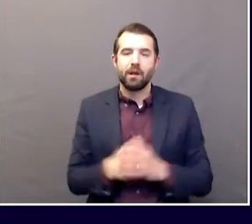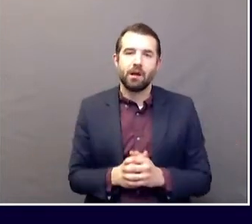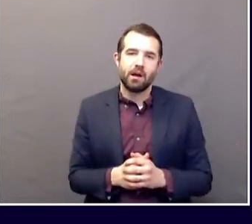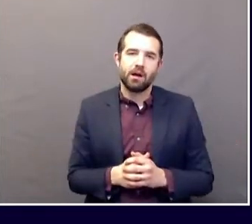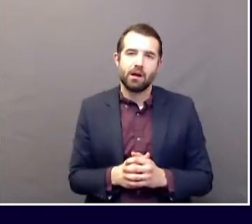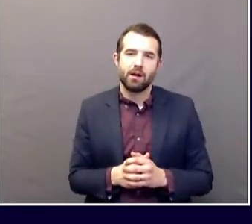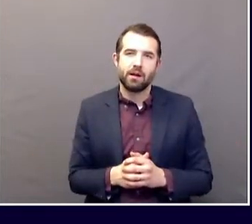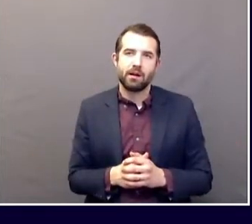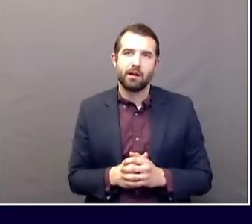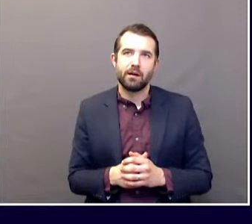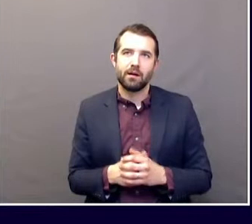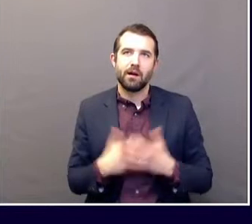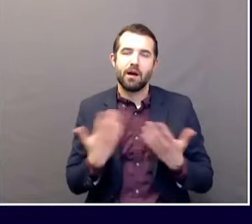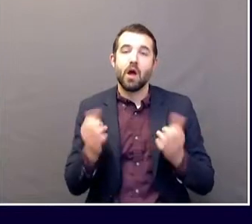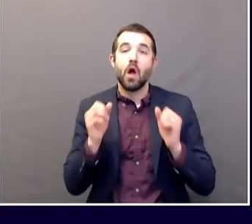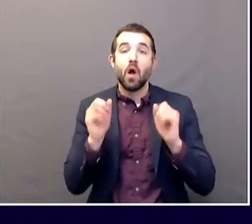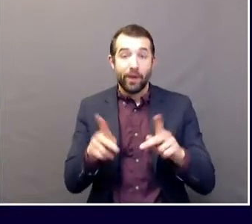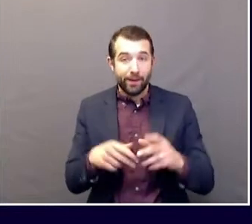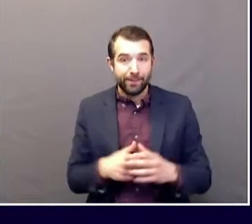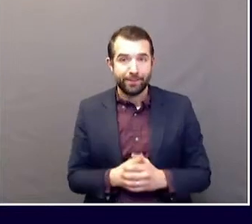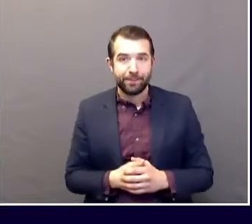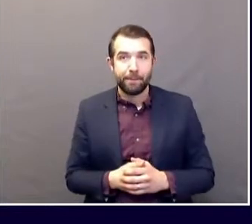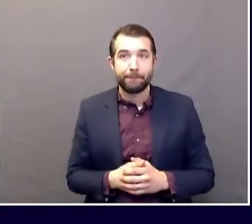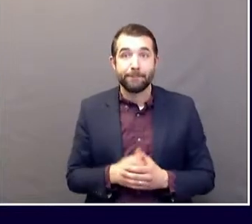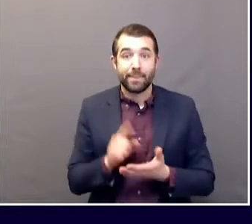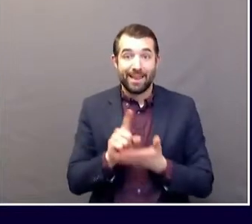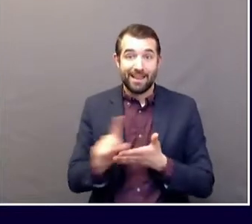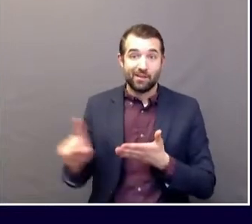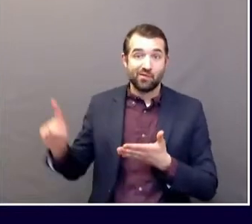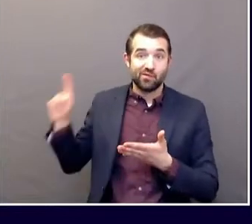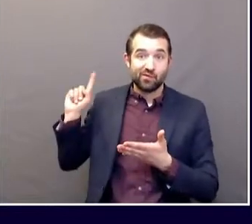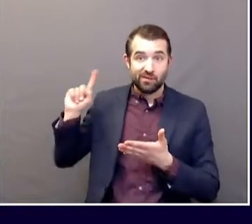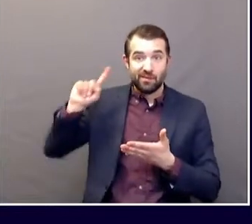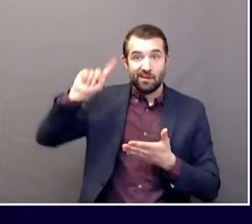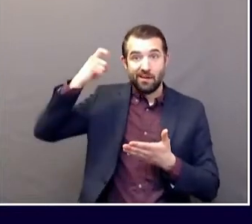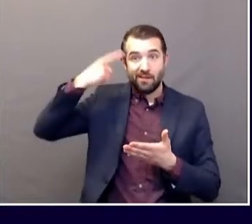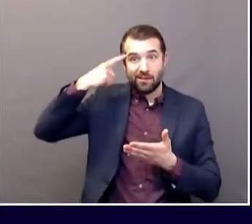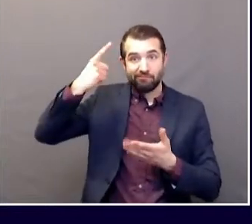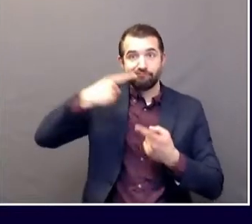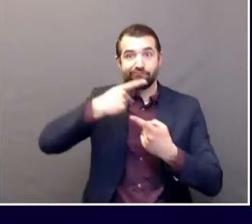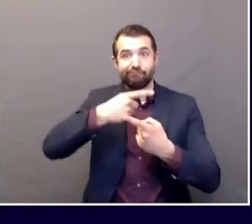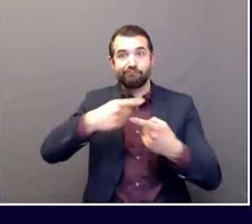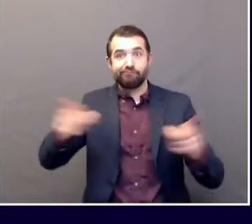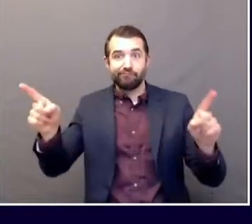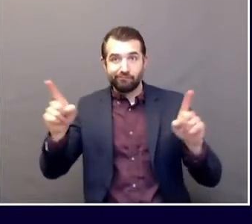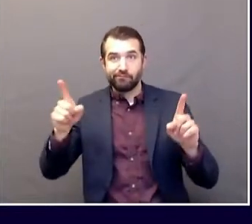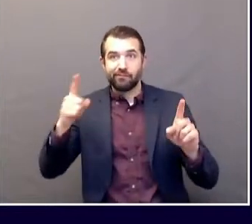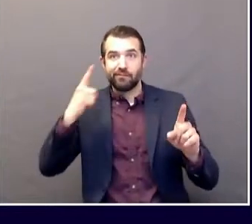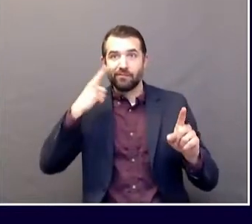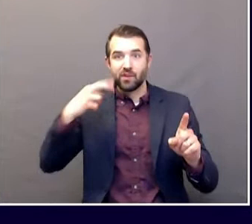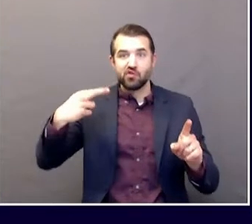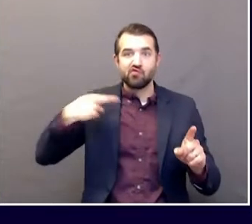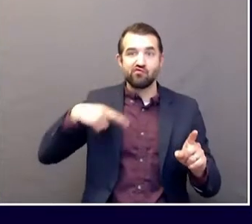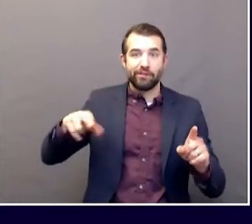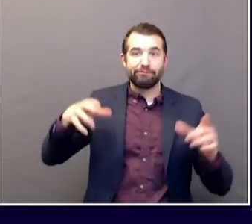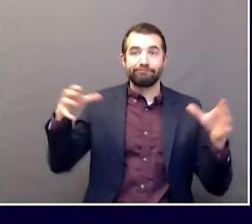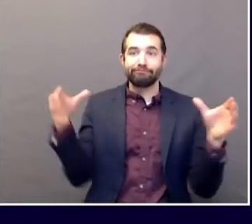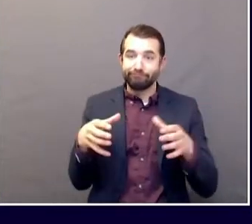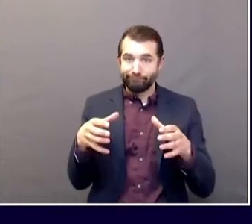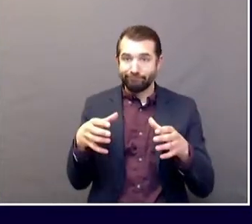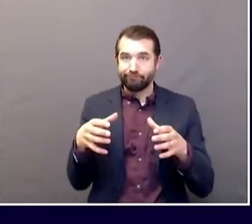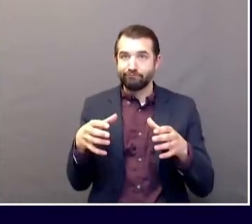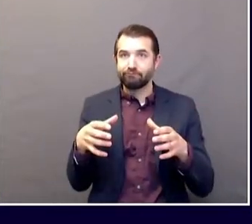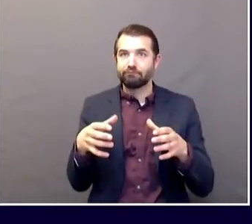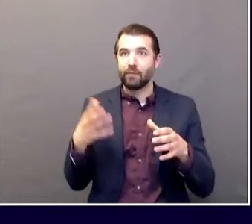We learned last week that the religious gathering restrictions have been changed somewhat to be made more